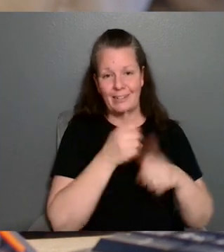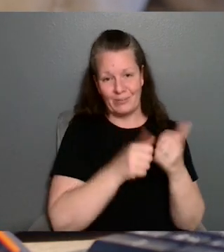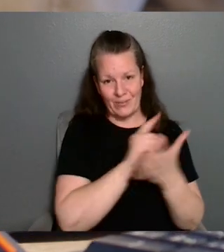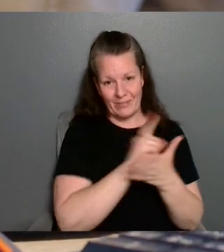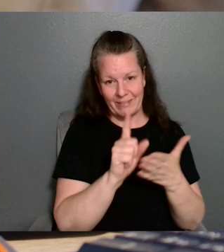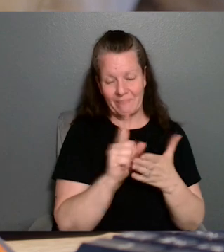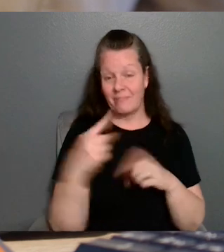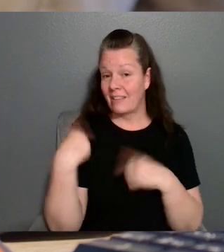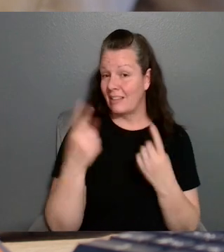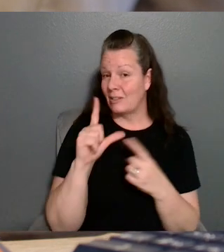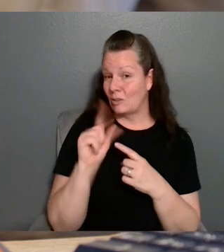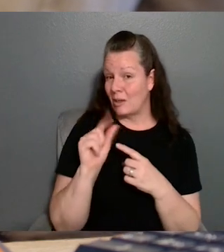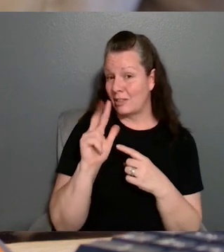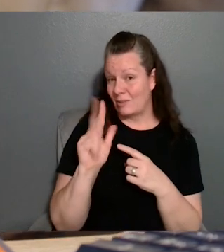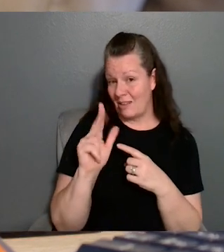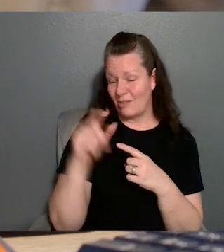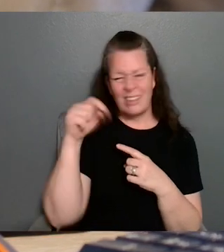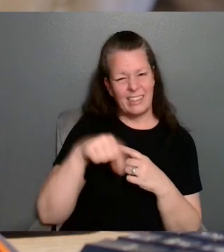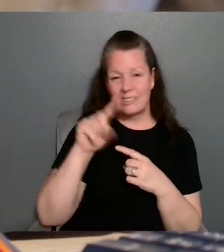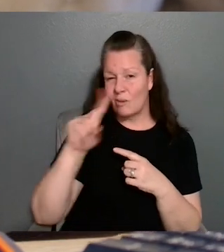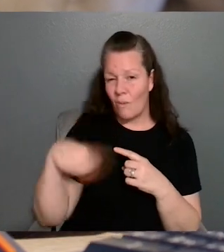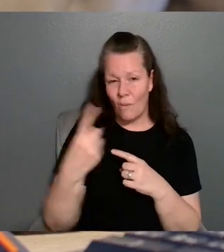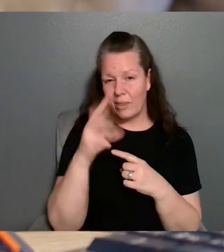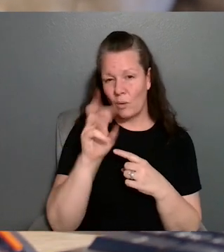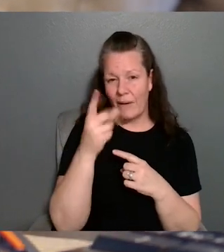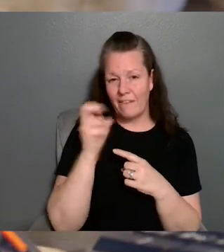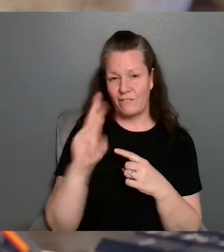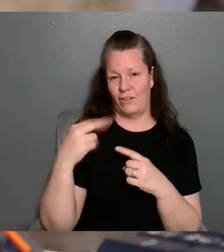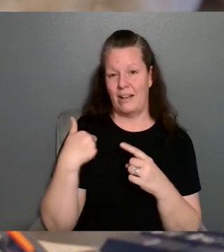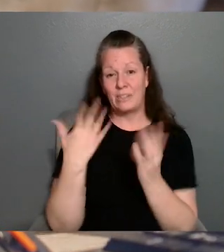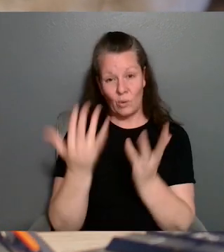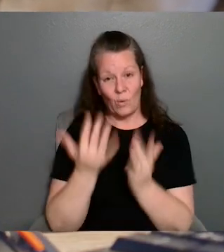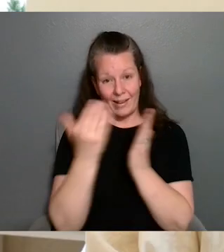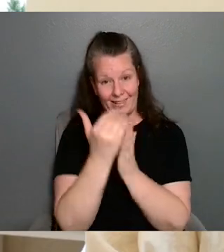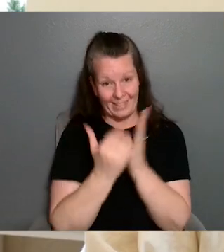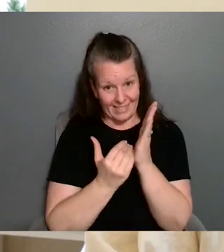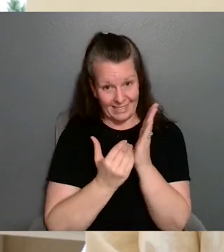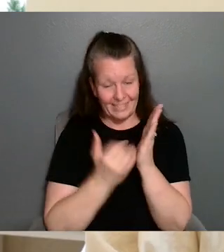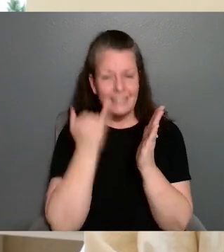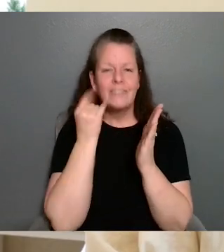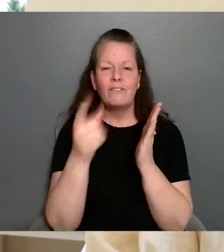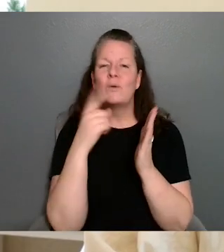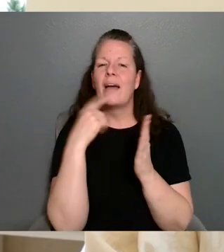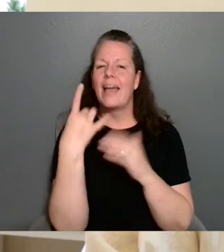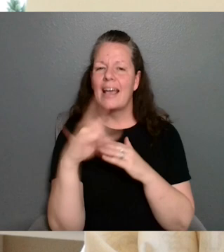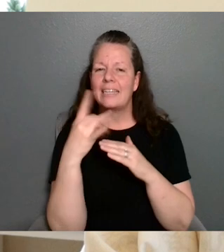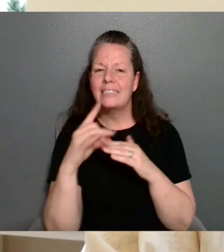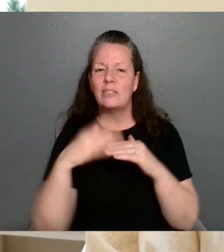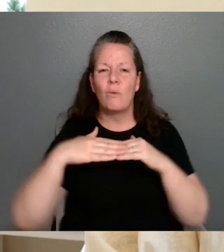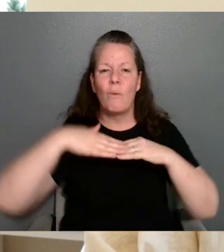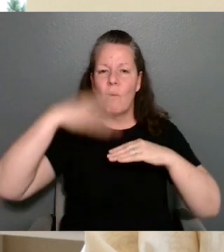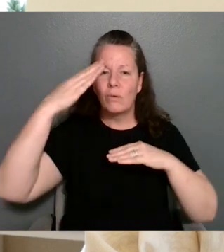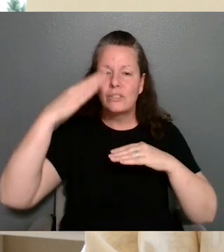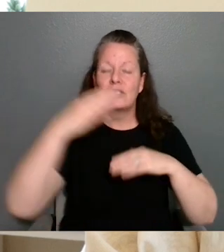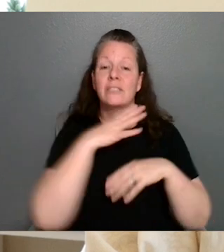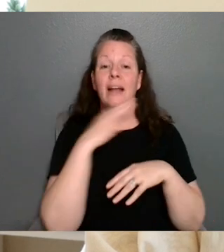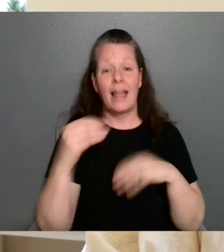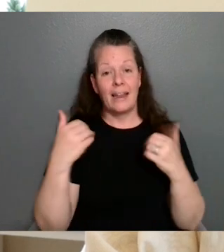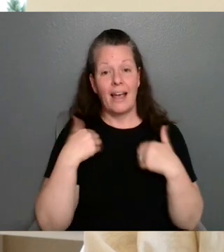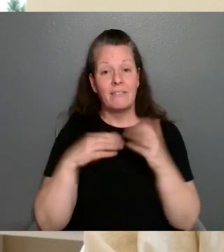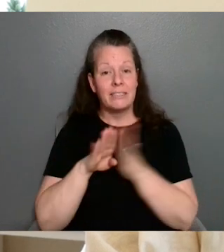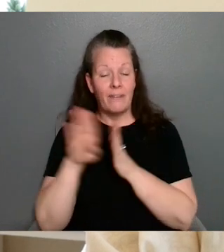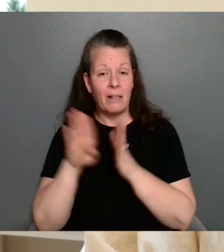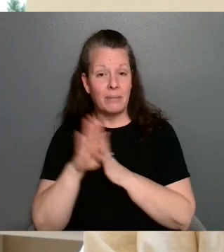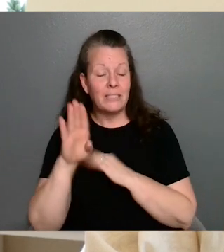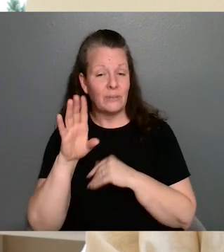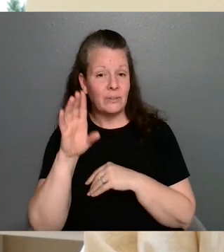of 2023, this is the only waiver that has a waiting list. If you are 18 years or older and you